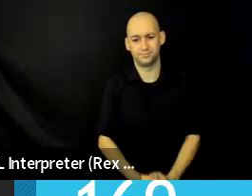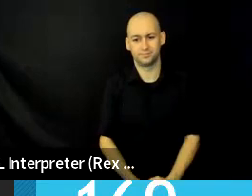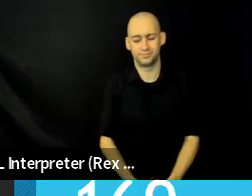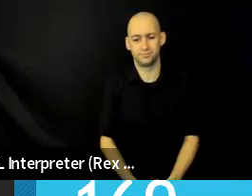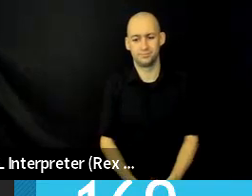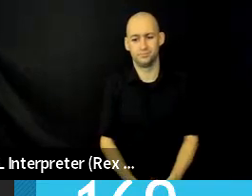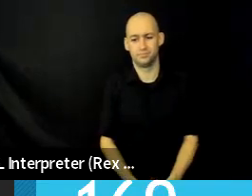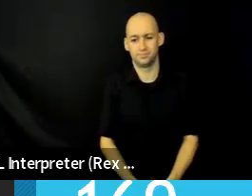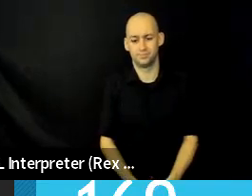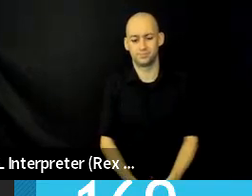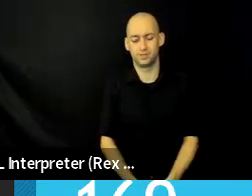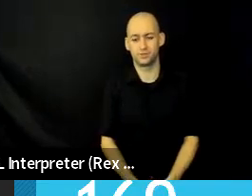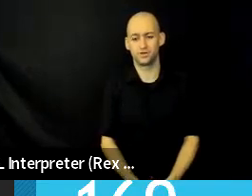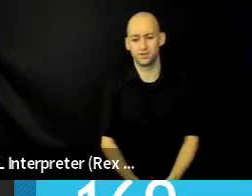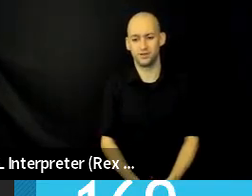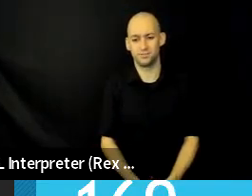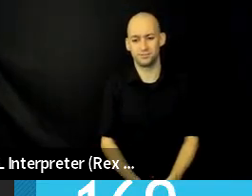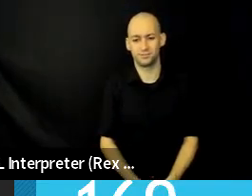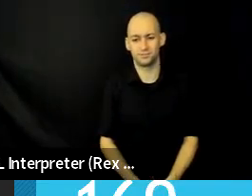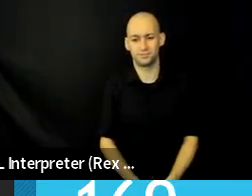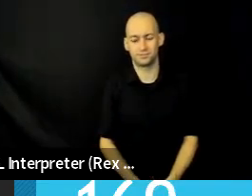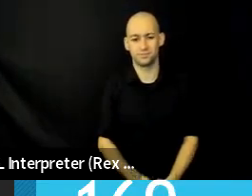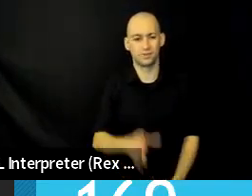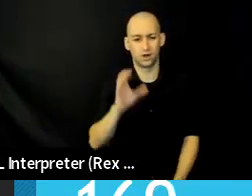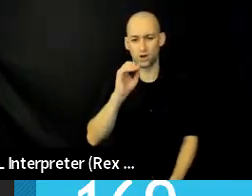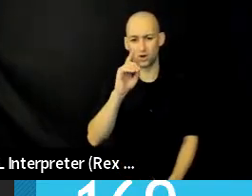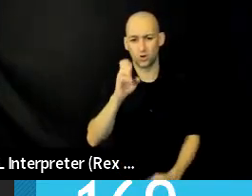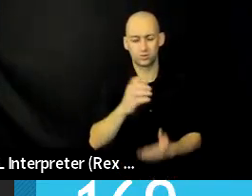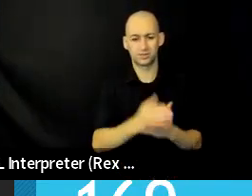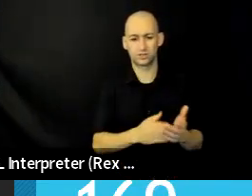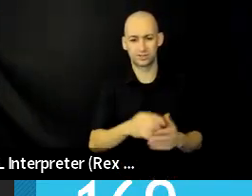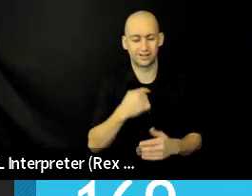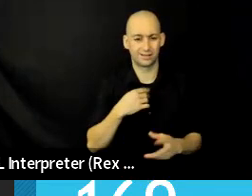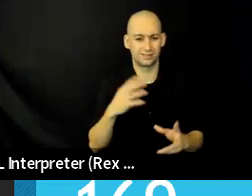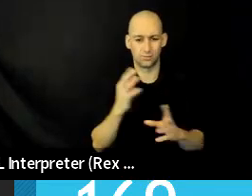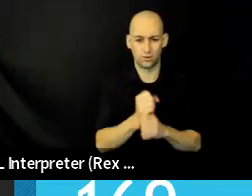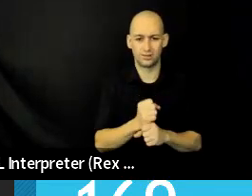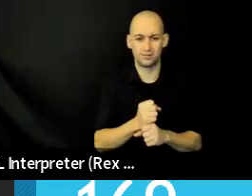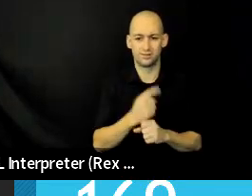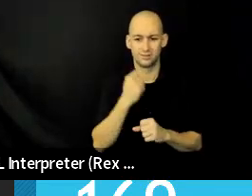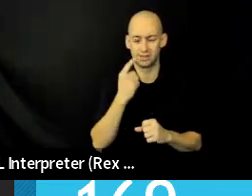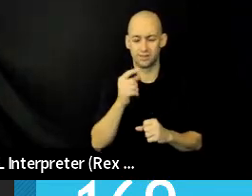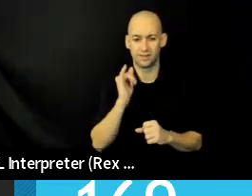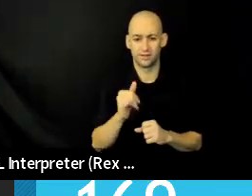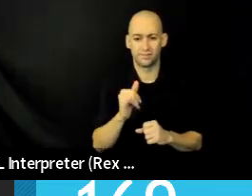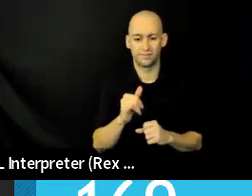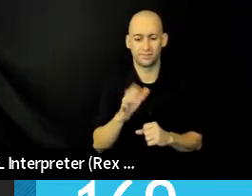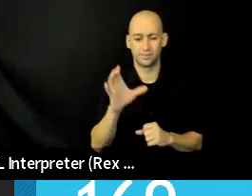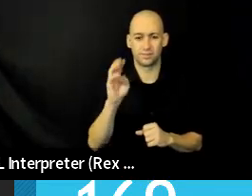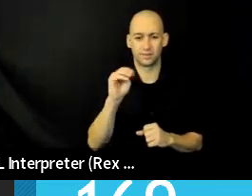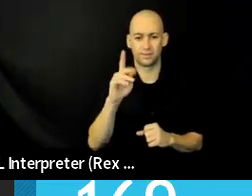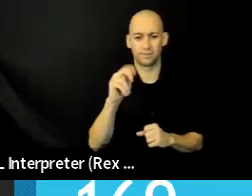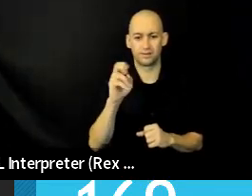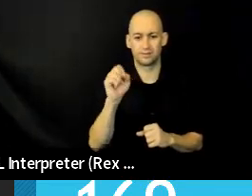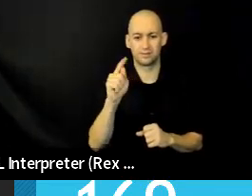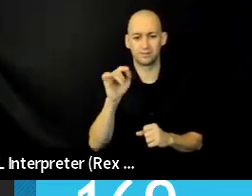Here's the code sections that I summarized, stating that compensation for damages